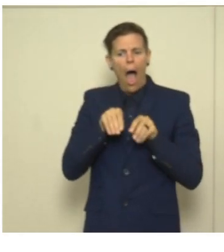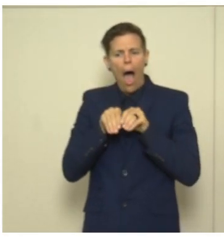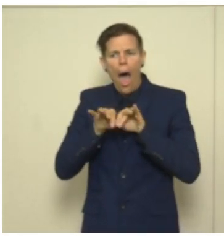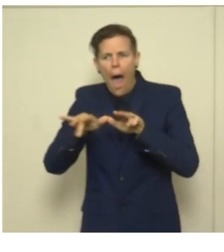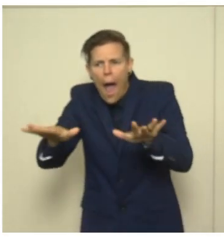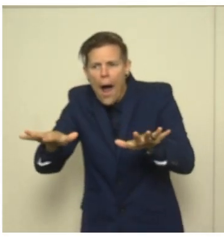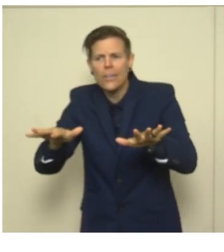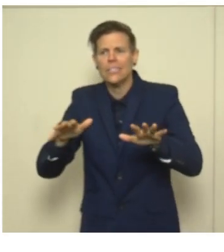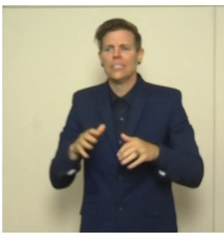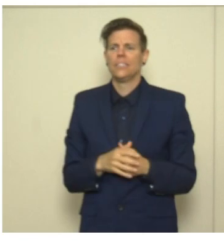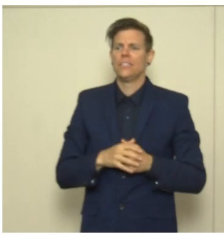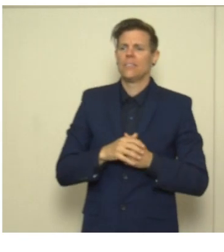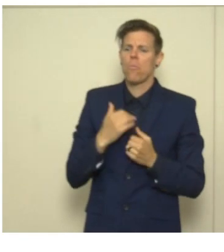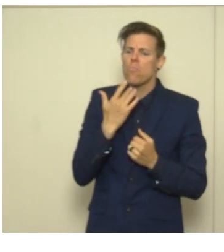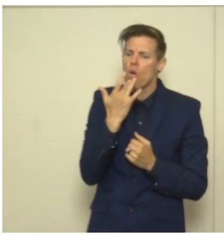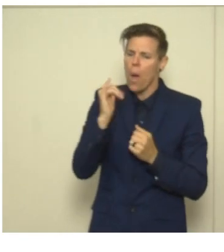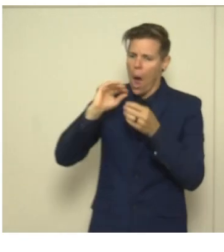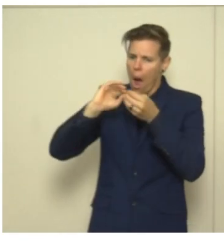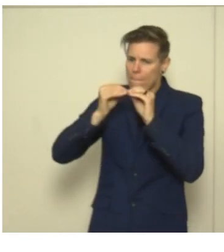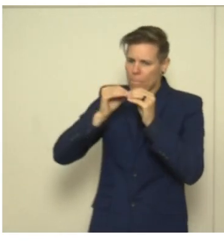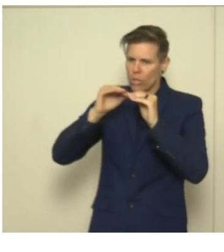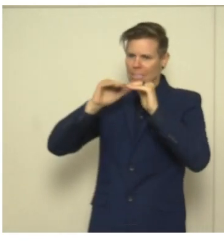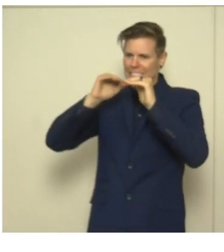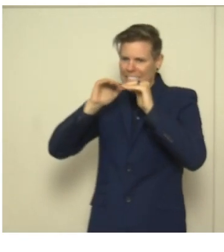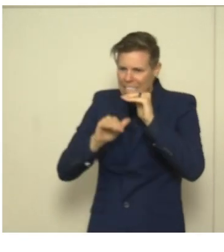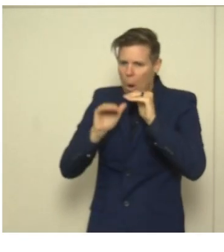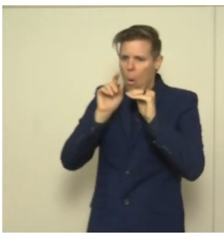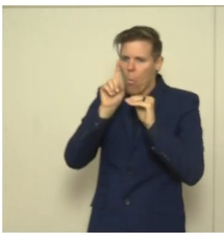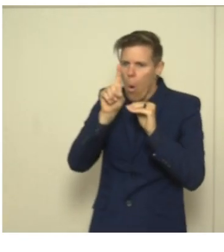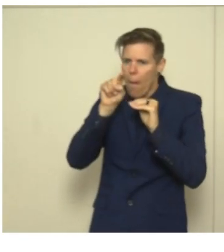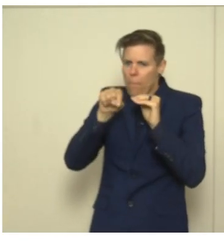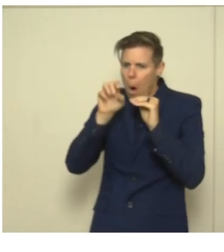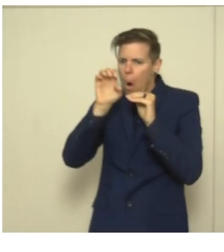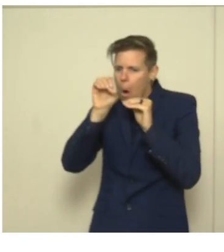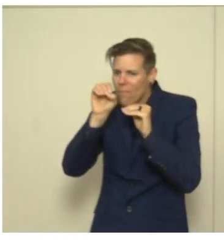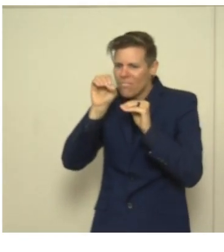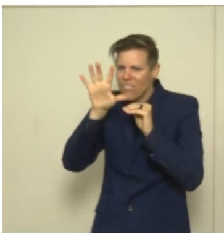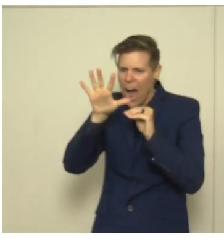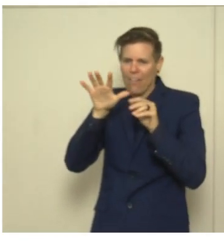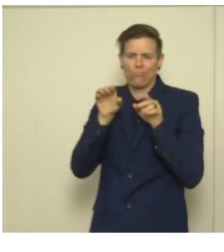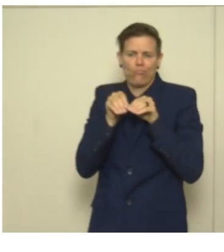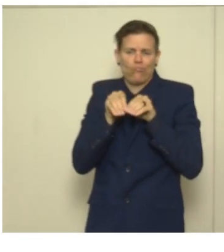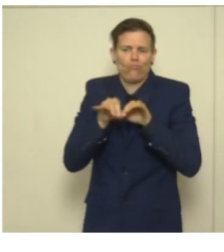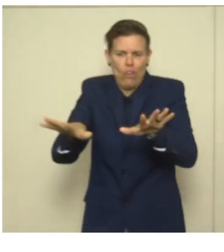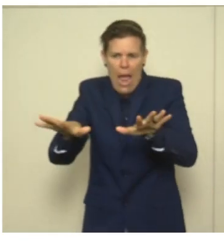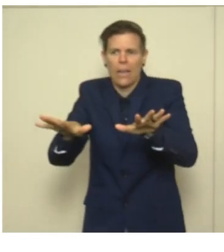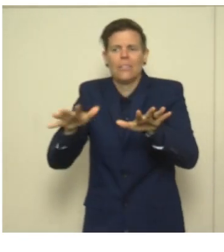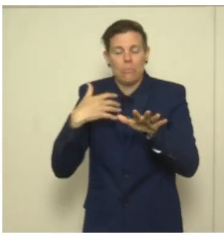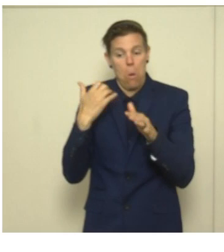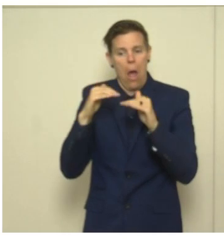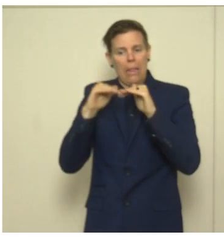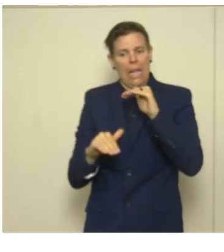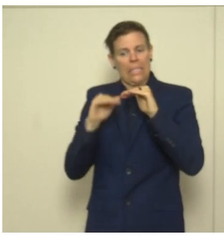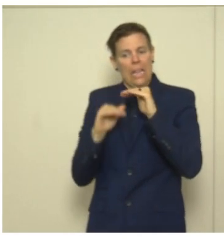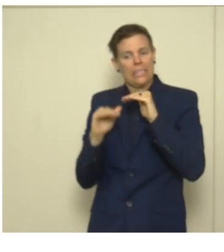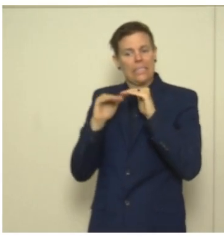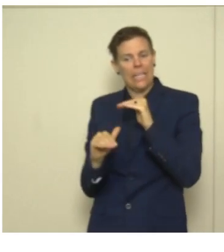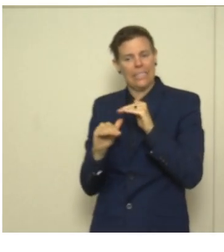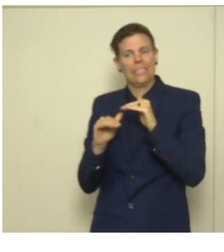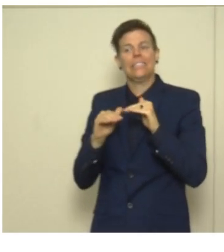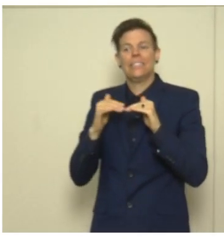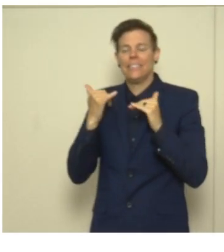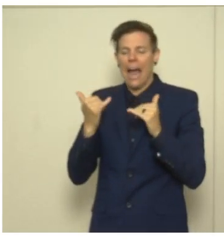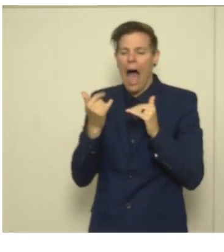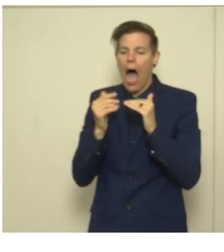just over 1. 1.05 or less. We've been tracking at less. We are now just above